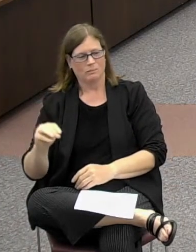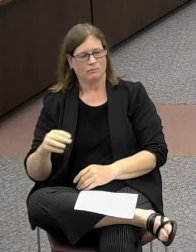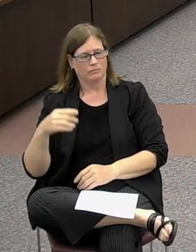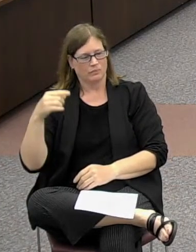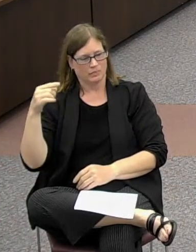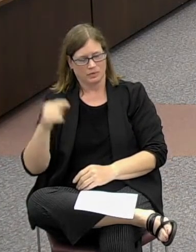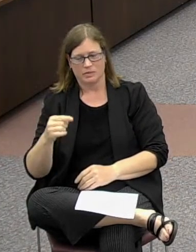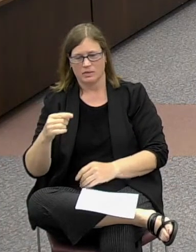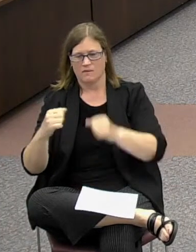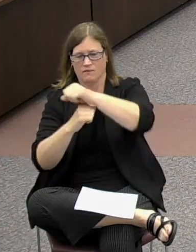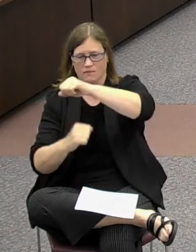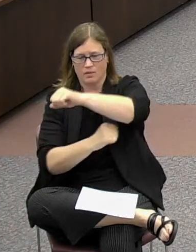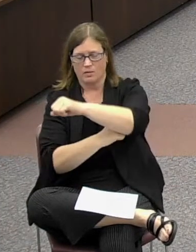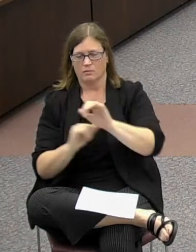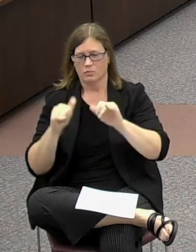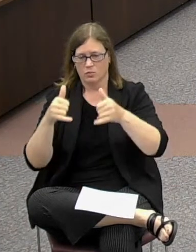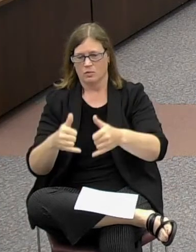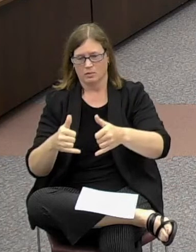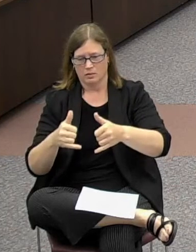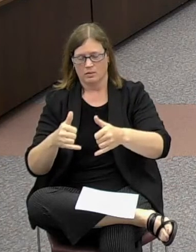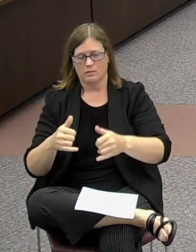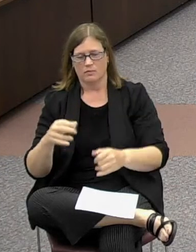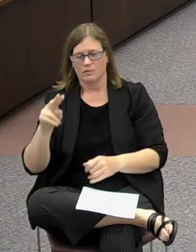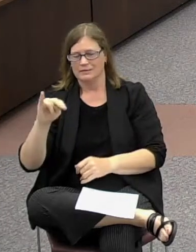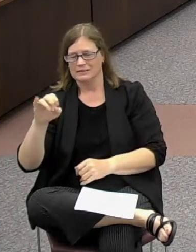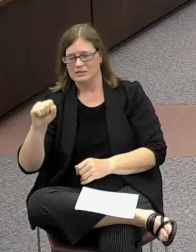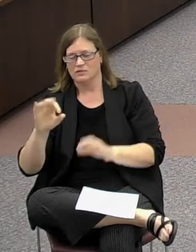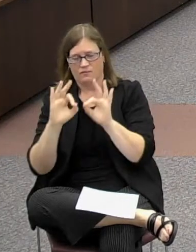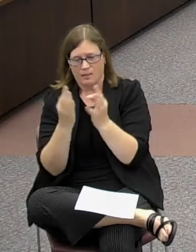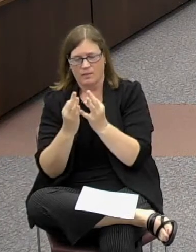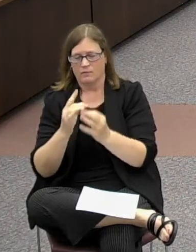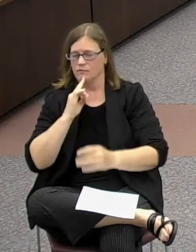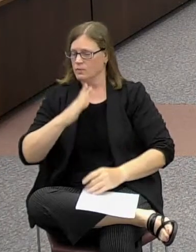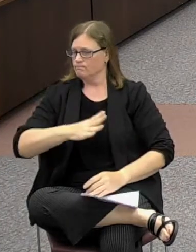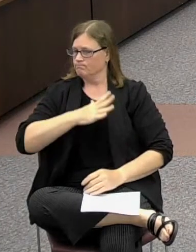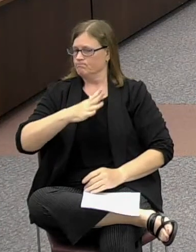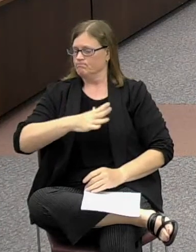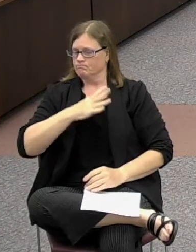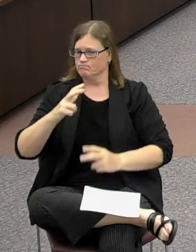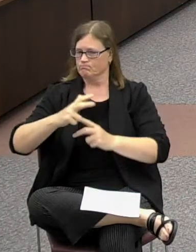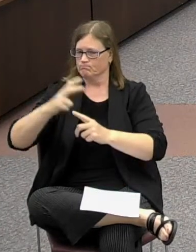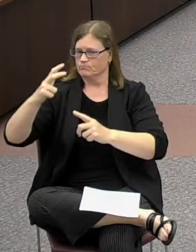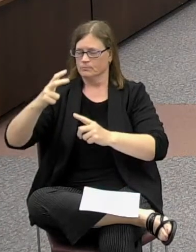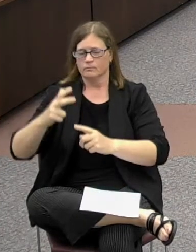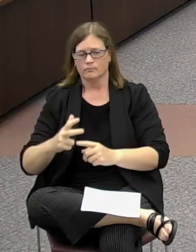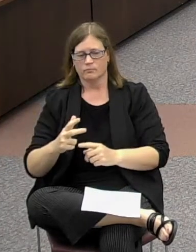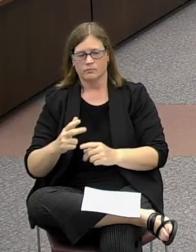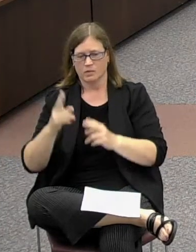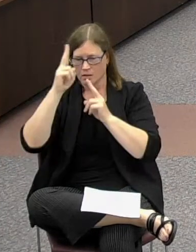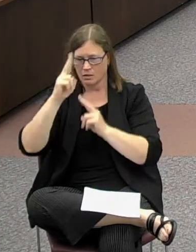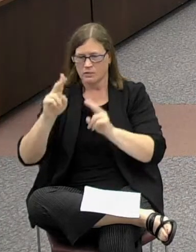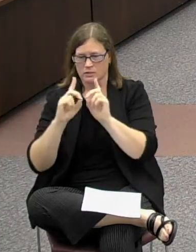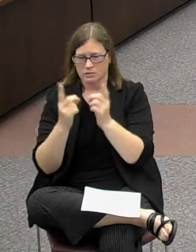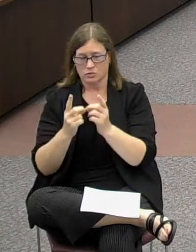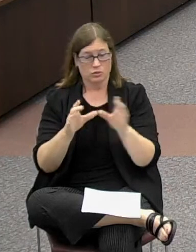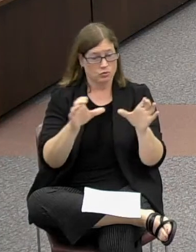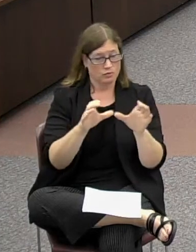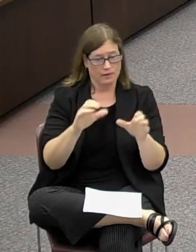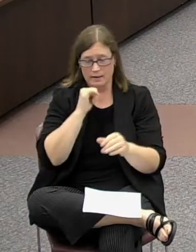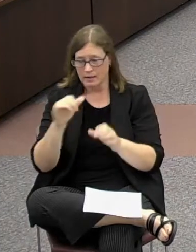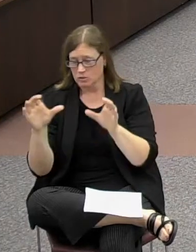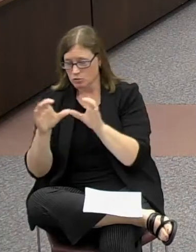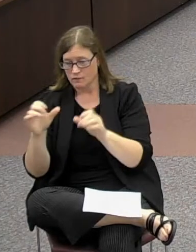foundation administers this award on behalf of the Nias family. It's incredibly prestigious and it honors district staff, both certified and